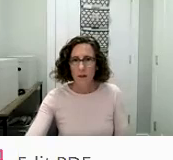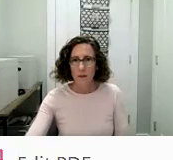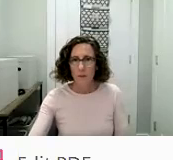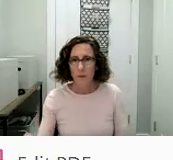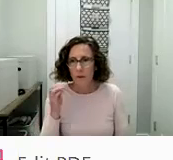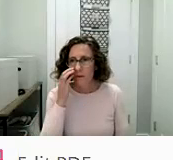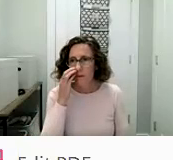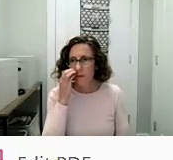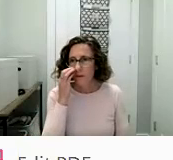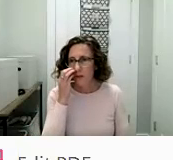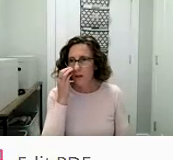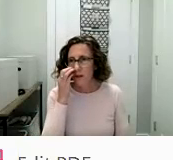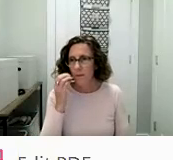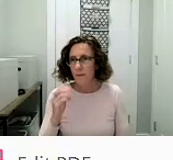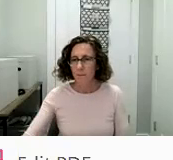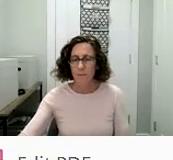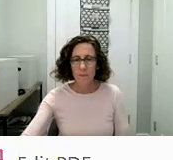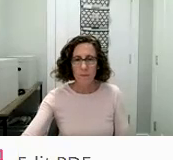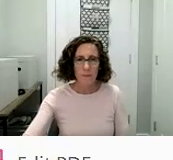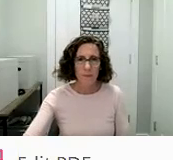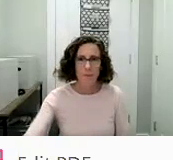Tony, do you want to promote Ginger?